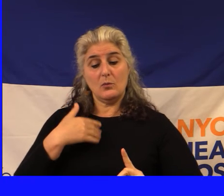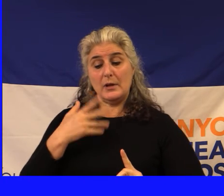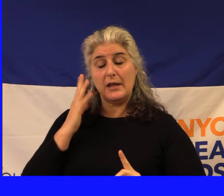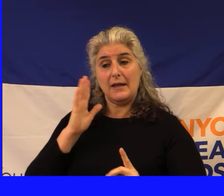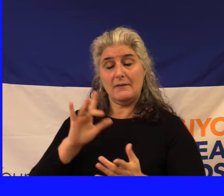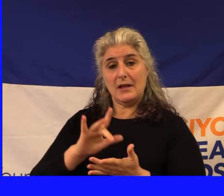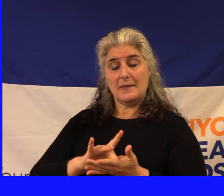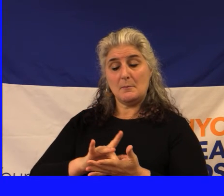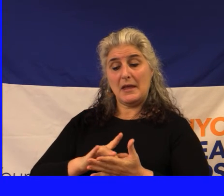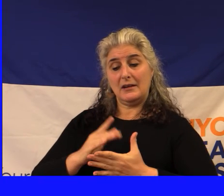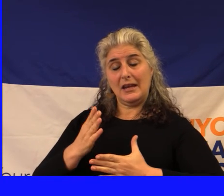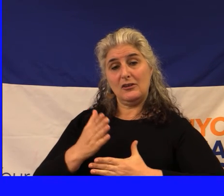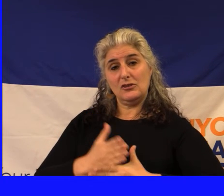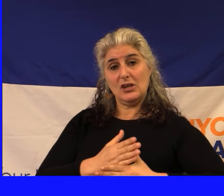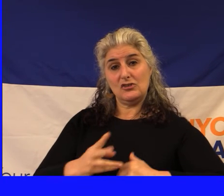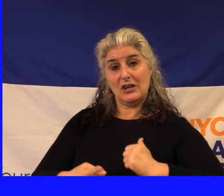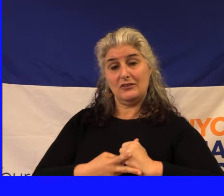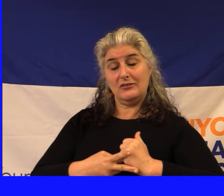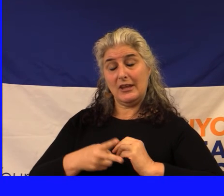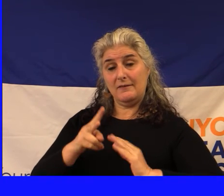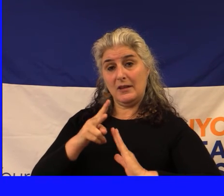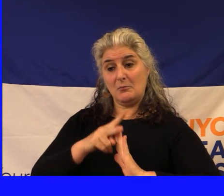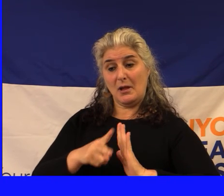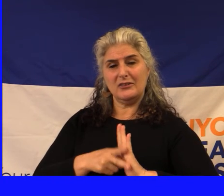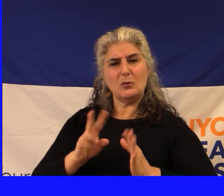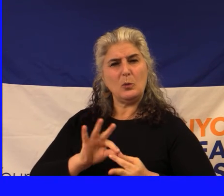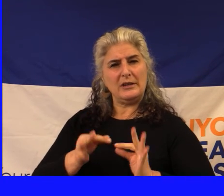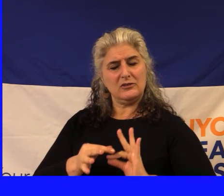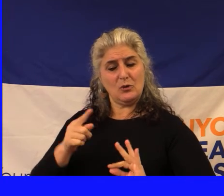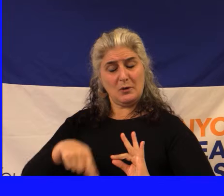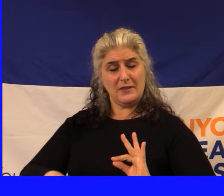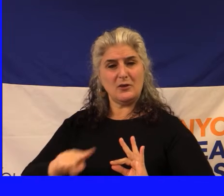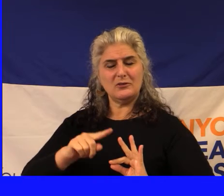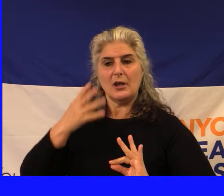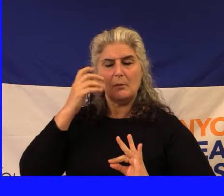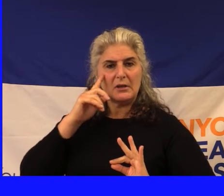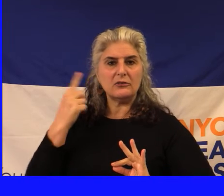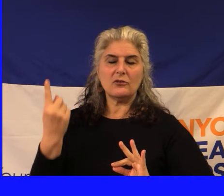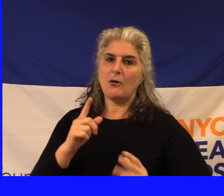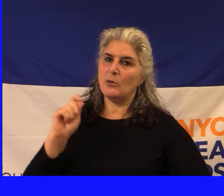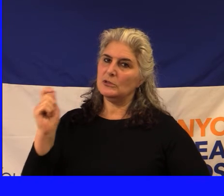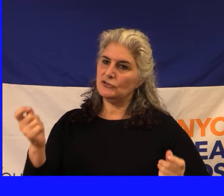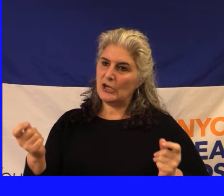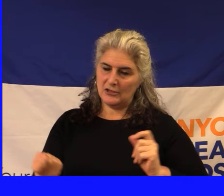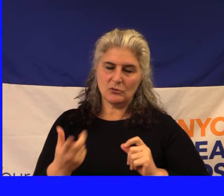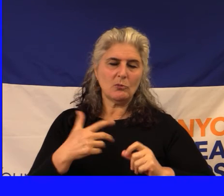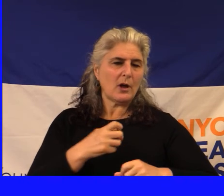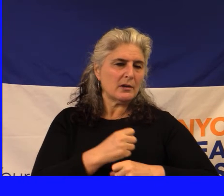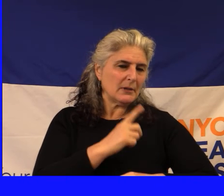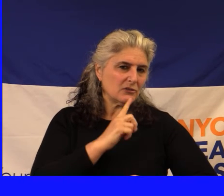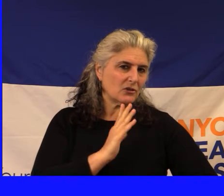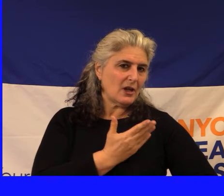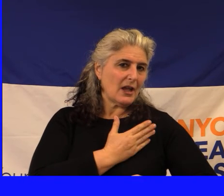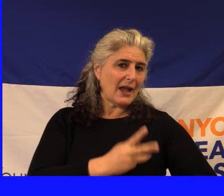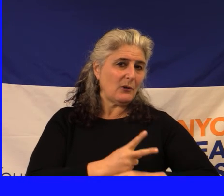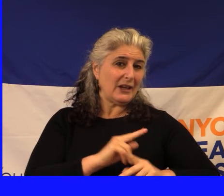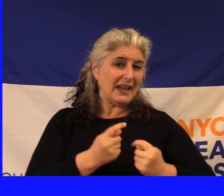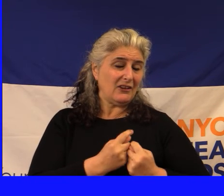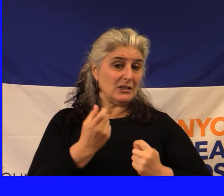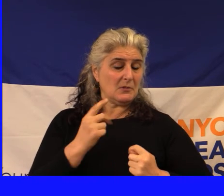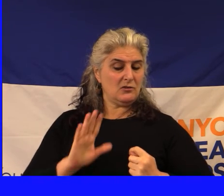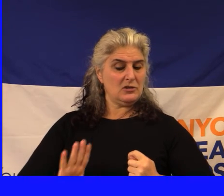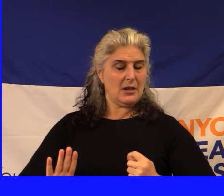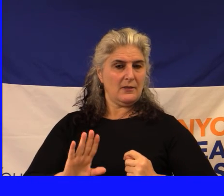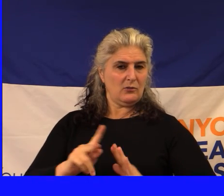Shared Savings Program contract policies because they are evolving over time. We want to make sure our care teams understand these,